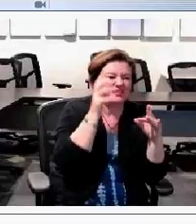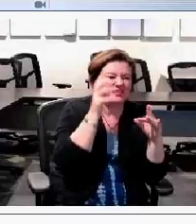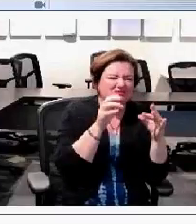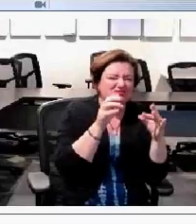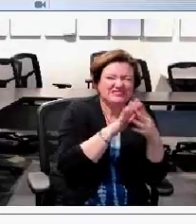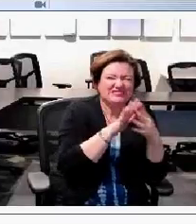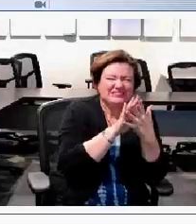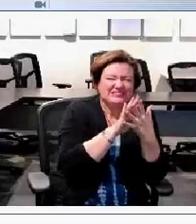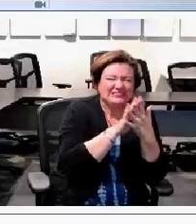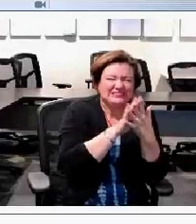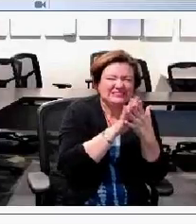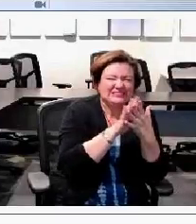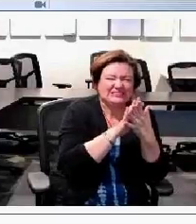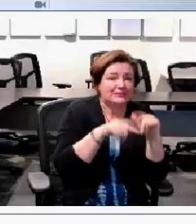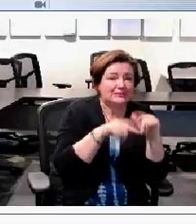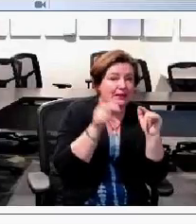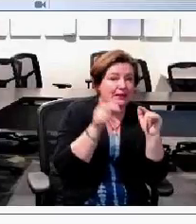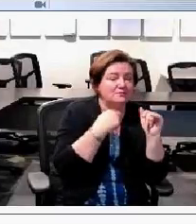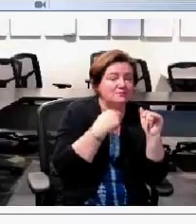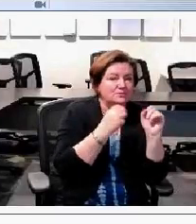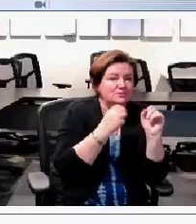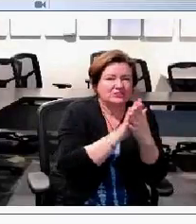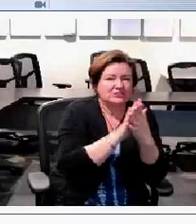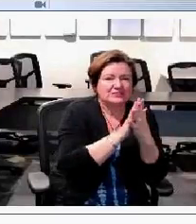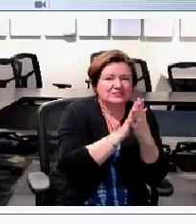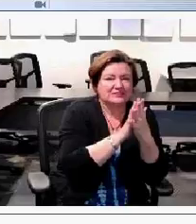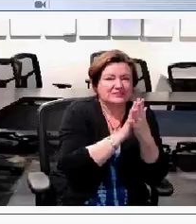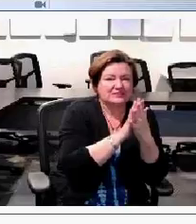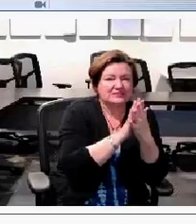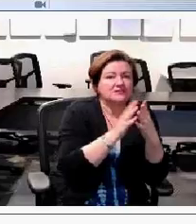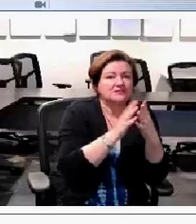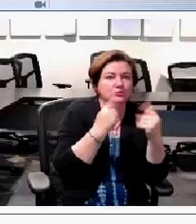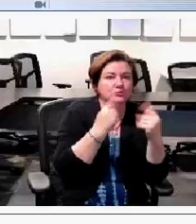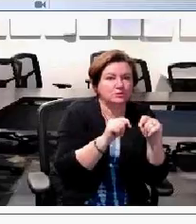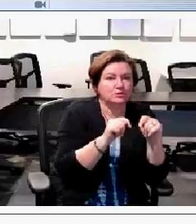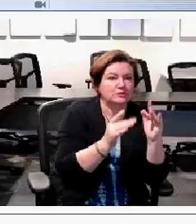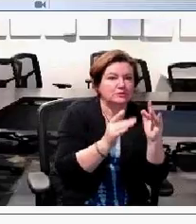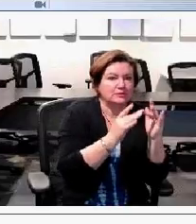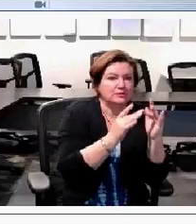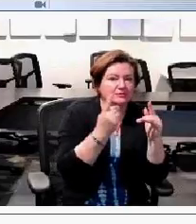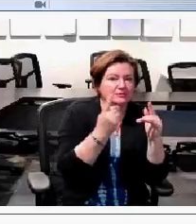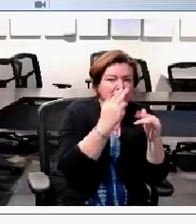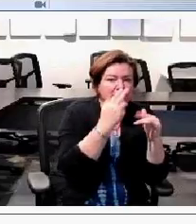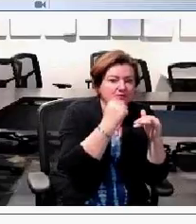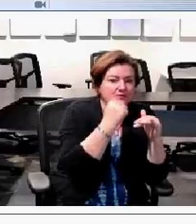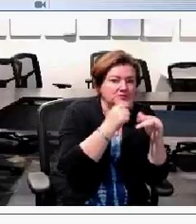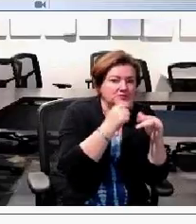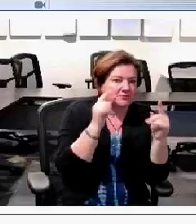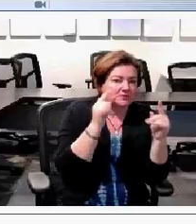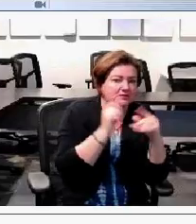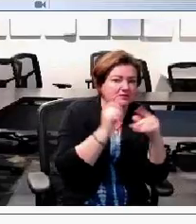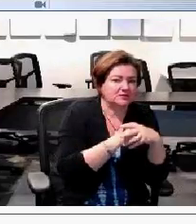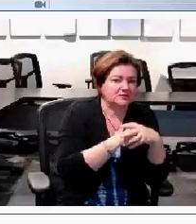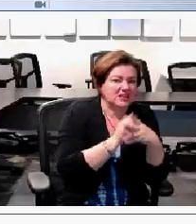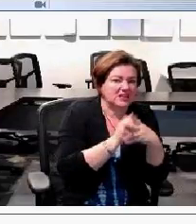Back right now, Cheryl. Not actual. Like just like a tester. We're trying to get sound, but all we get is.